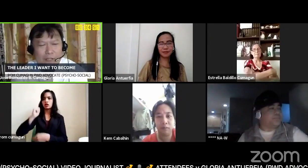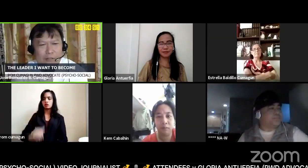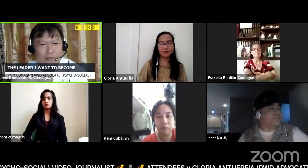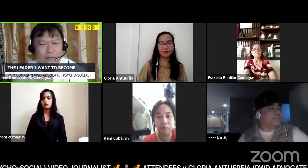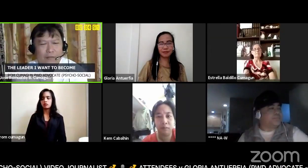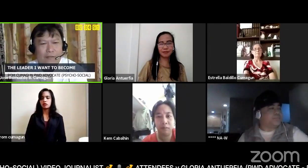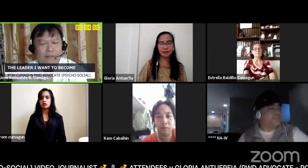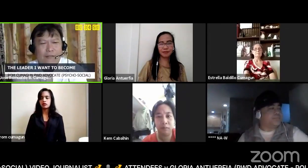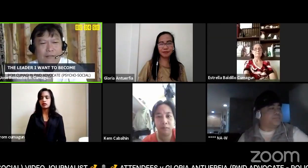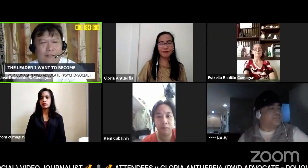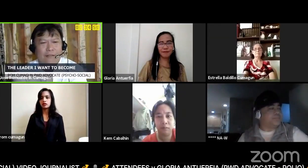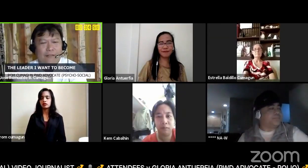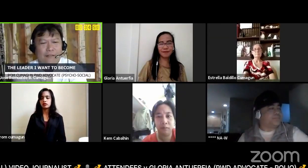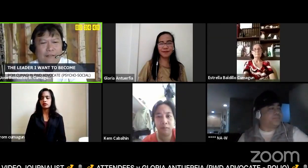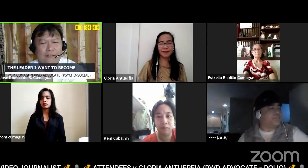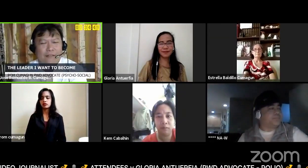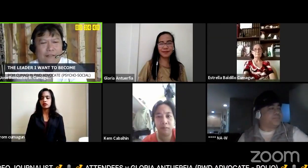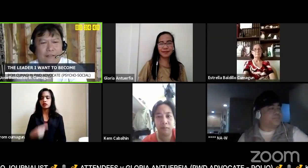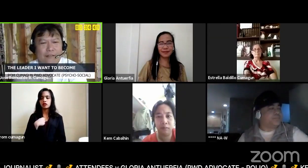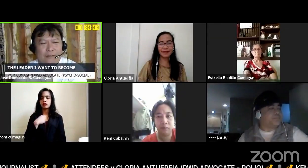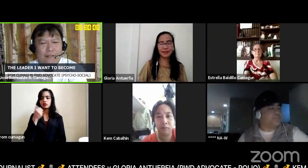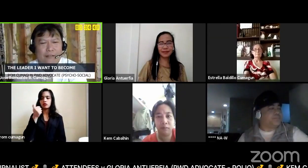I didn't want